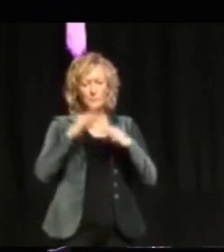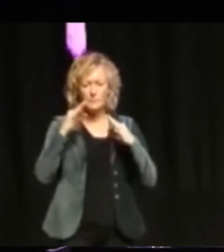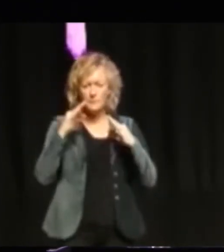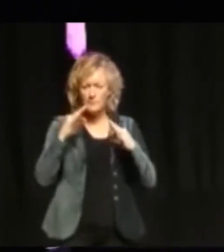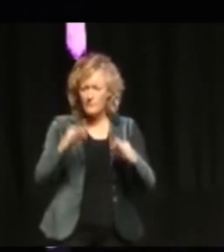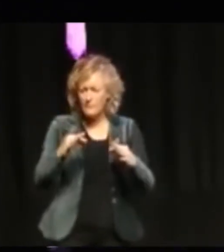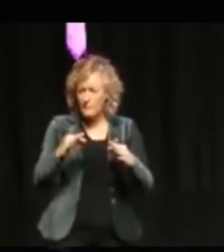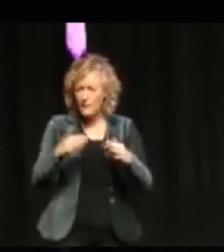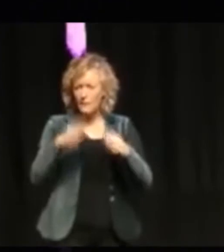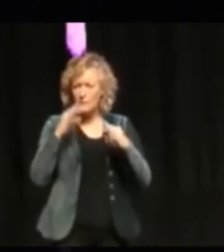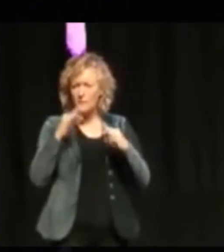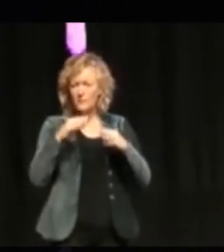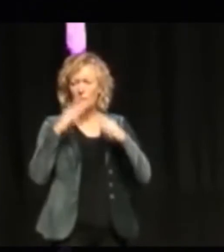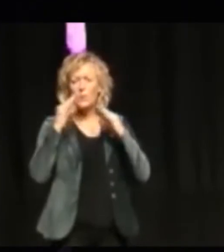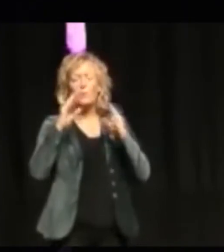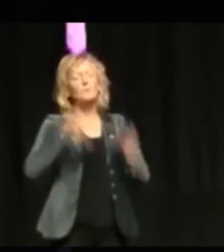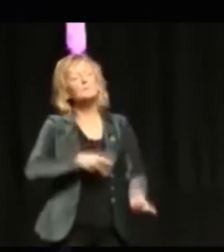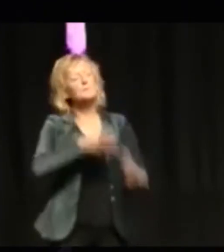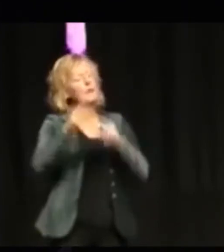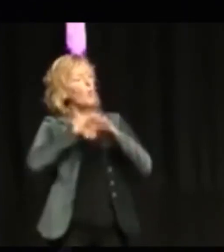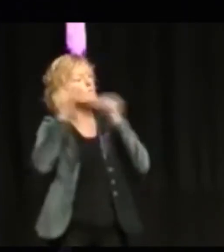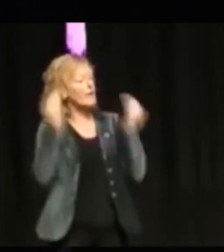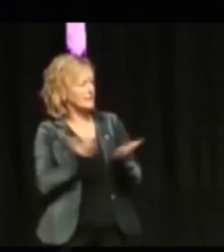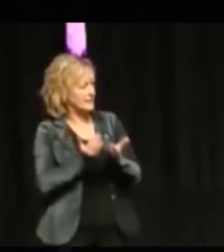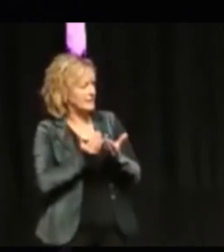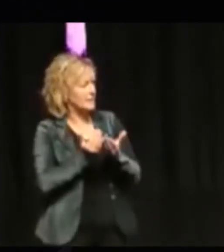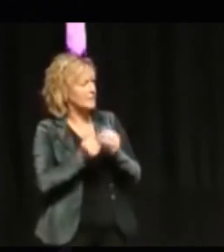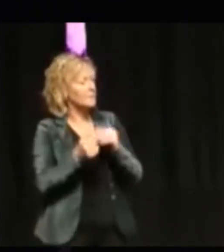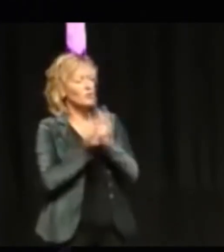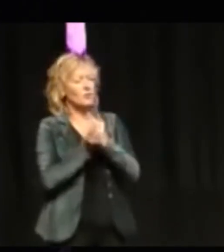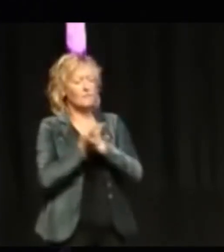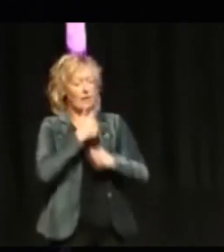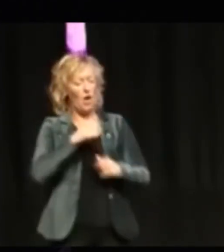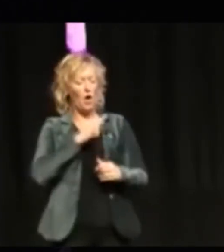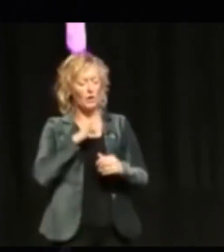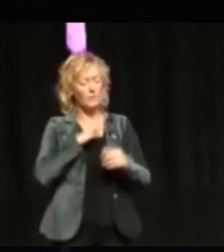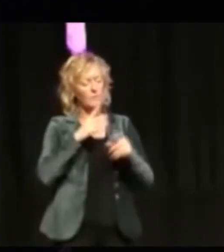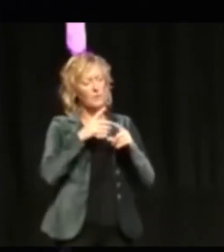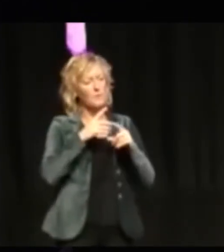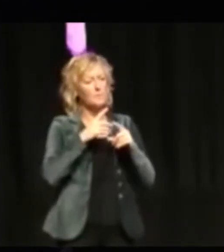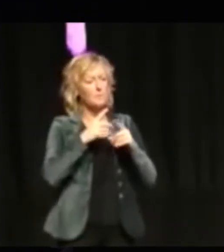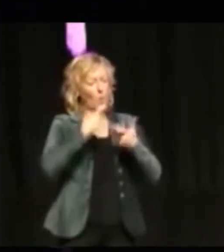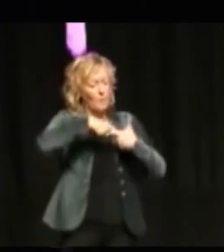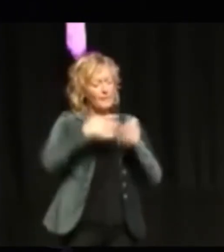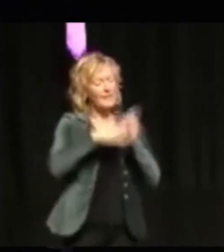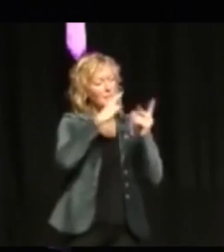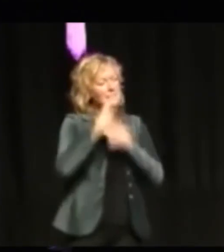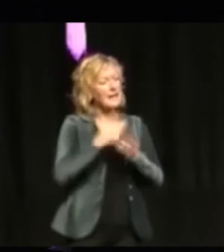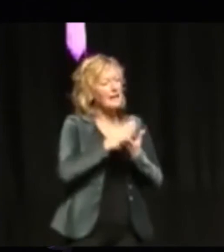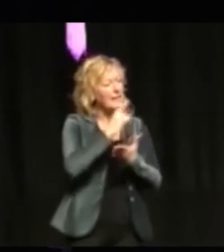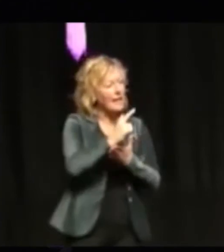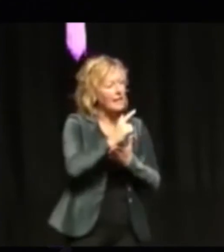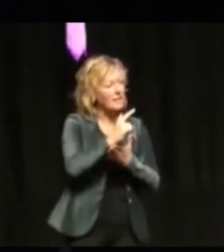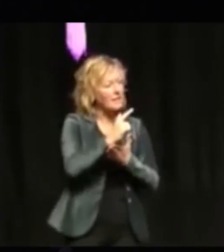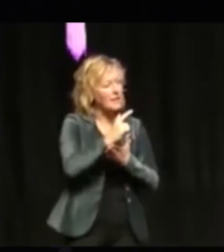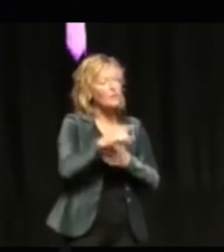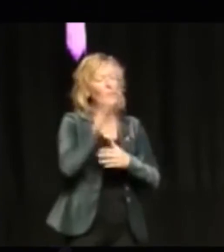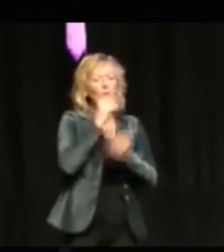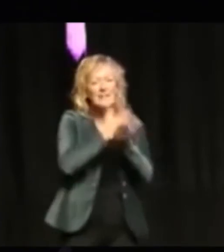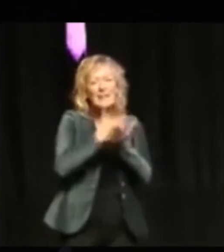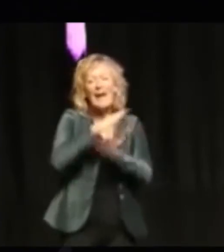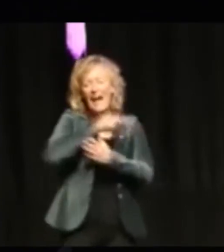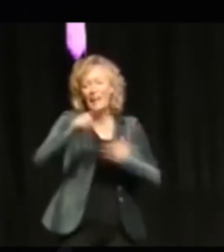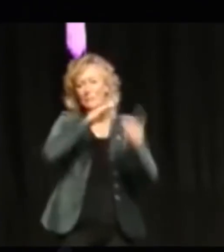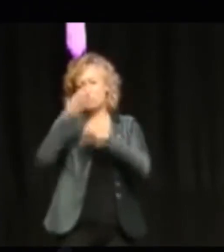your question. But I just want to put it on the table that when we're using this technical notion of human rights, we really do mean every human being. That's